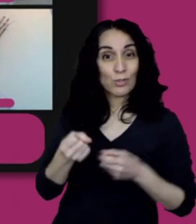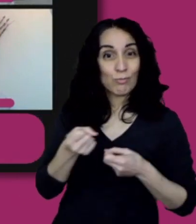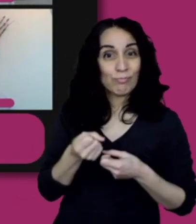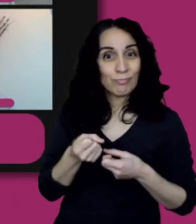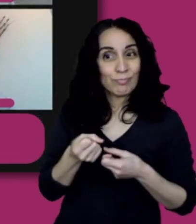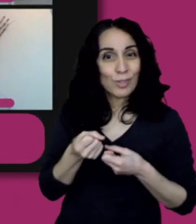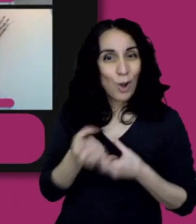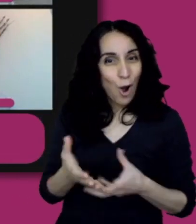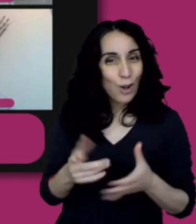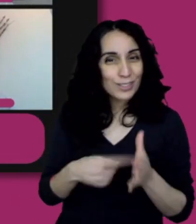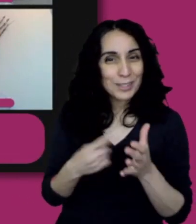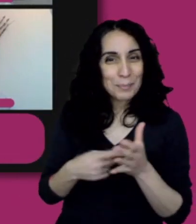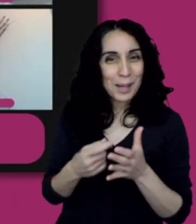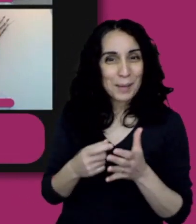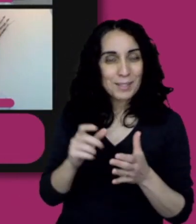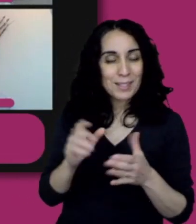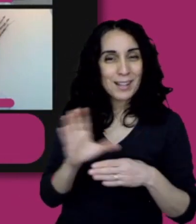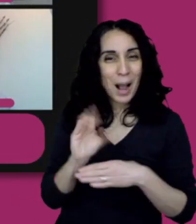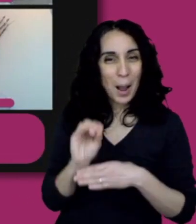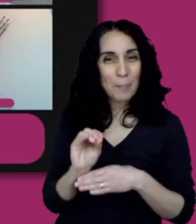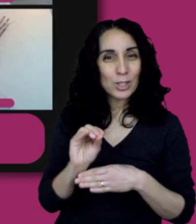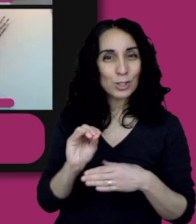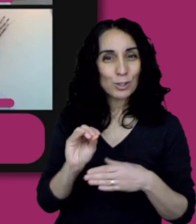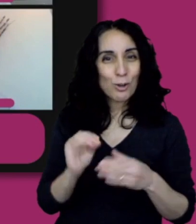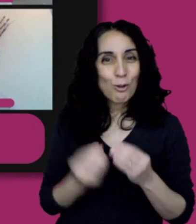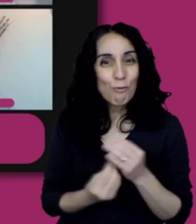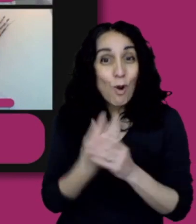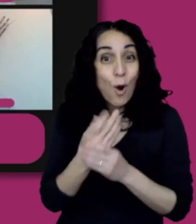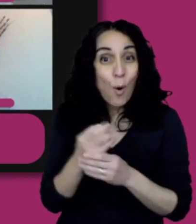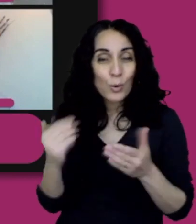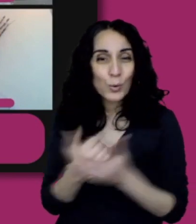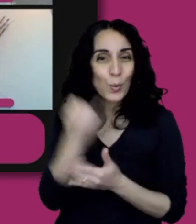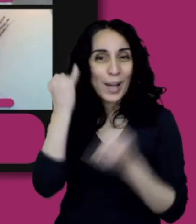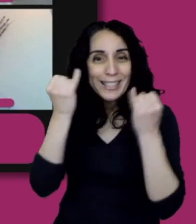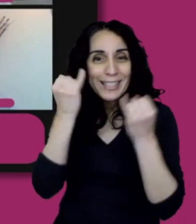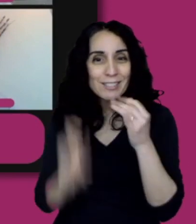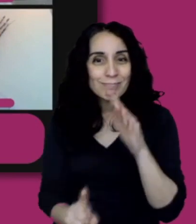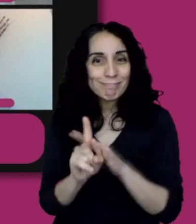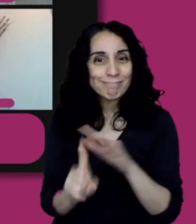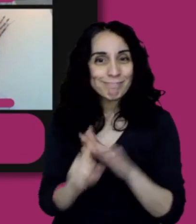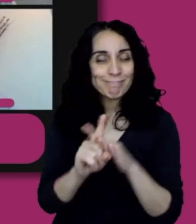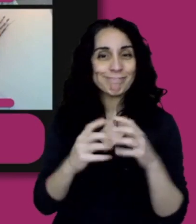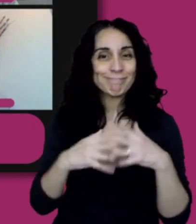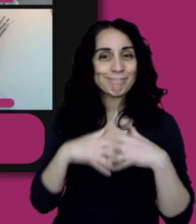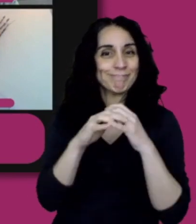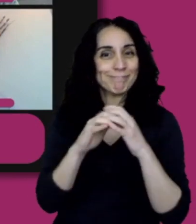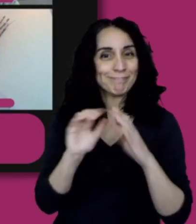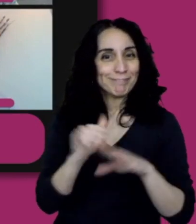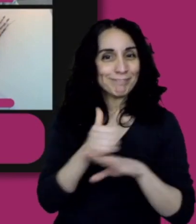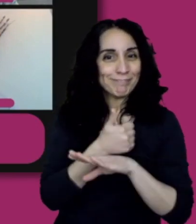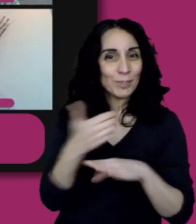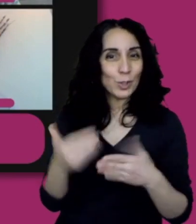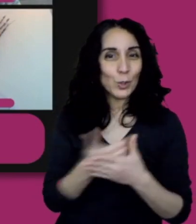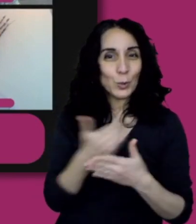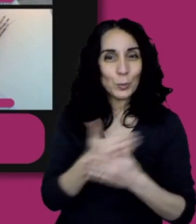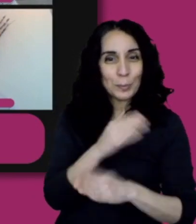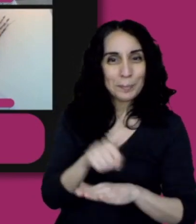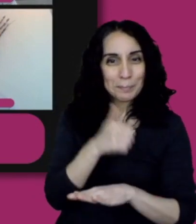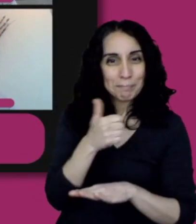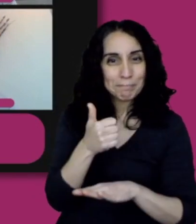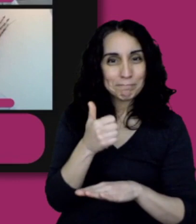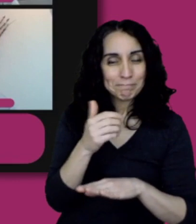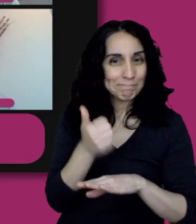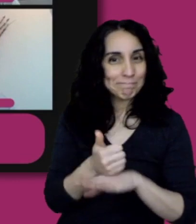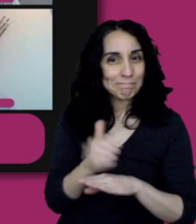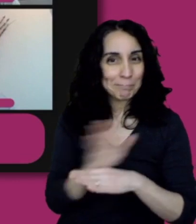those conditions oftentimes are where companies grow or new ideas are formed, like Jason was saying. I totally